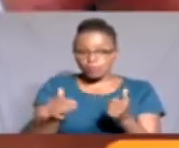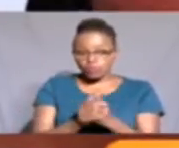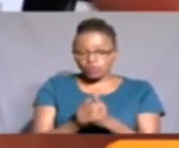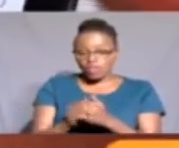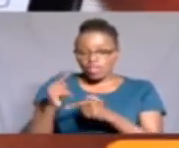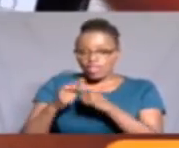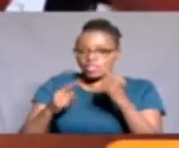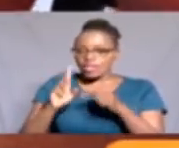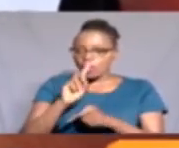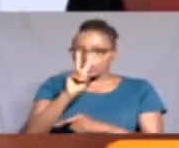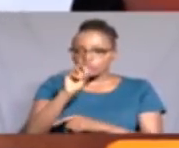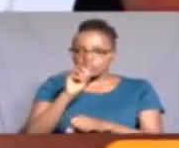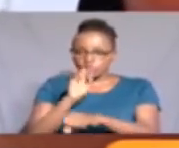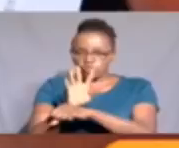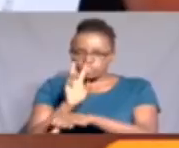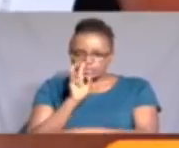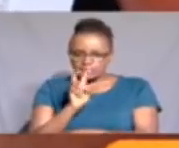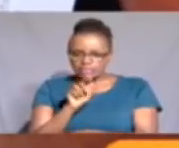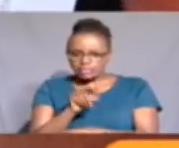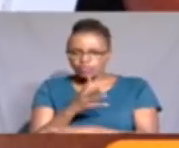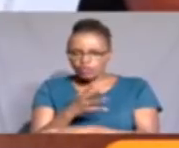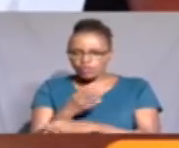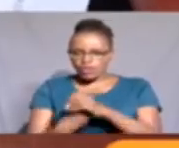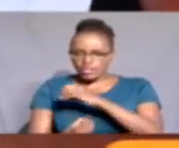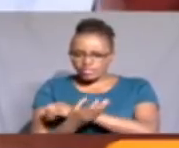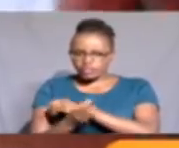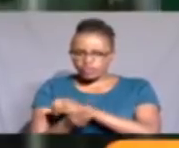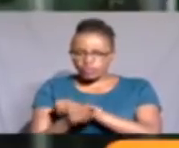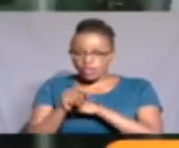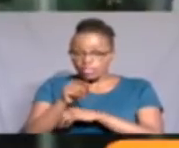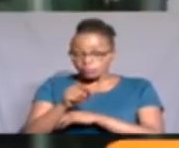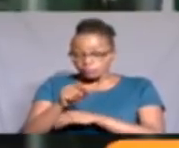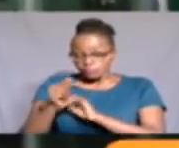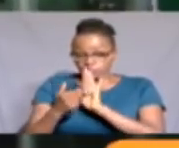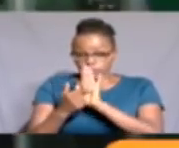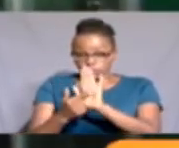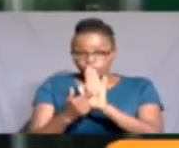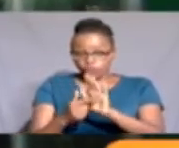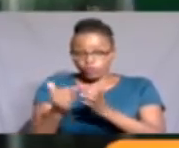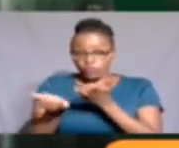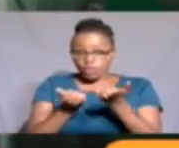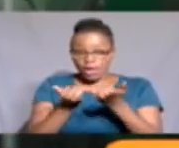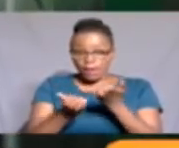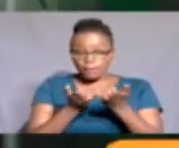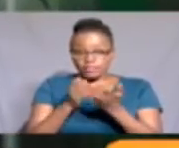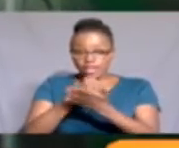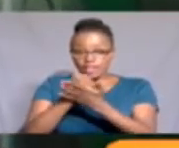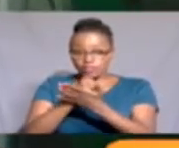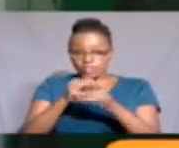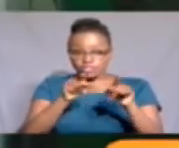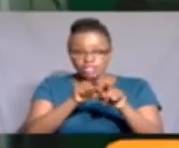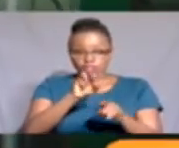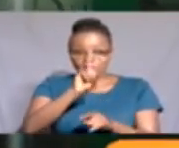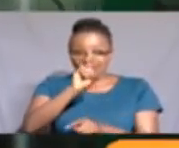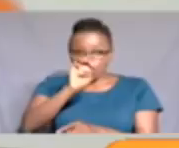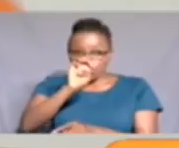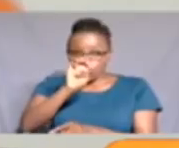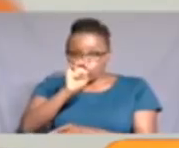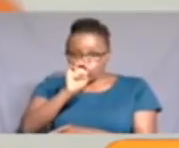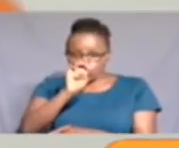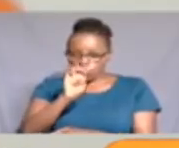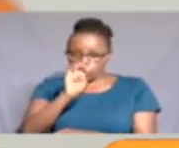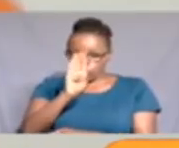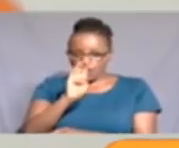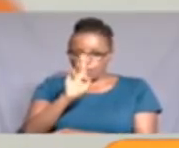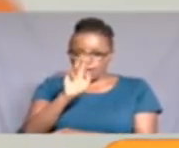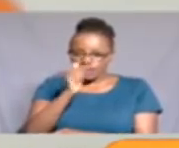year 2014 appears to have been a defining one in the trajectory of the business registered as Web Tribe. So